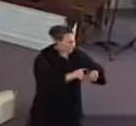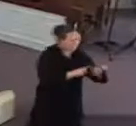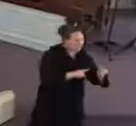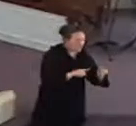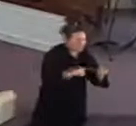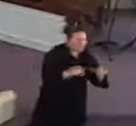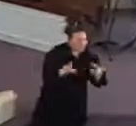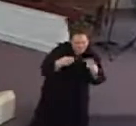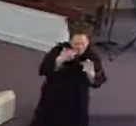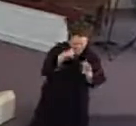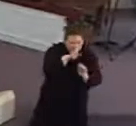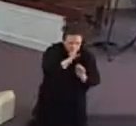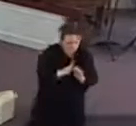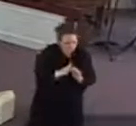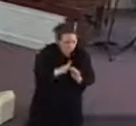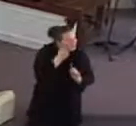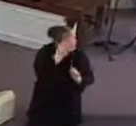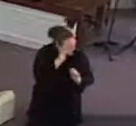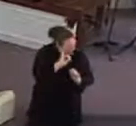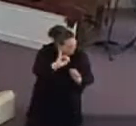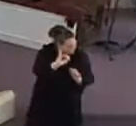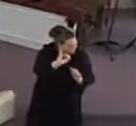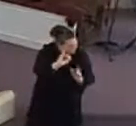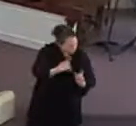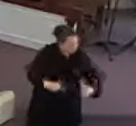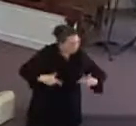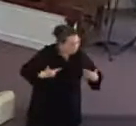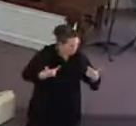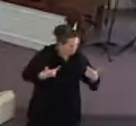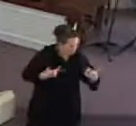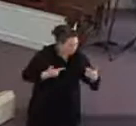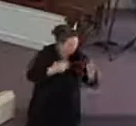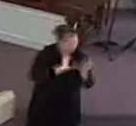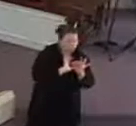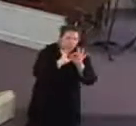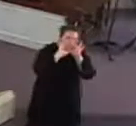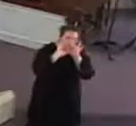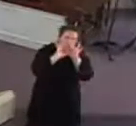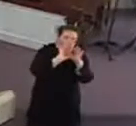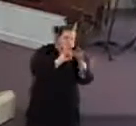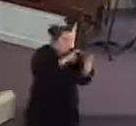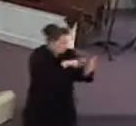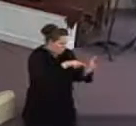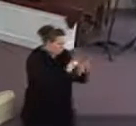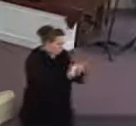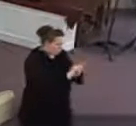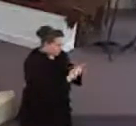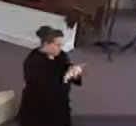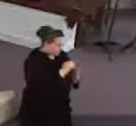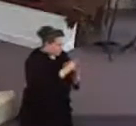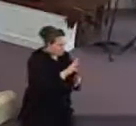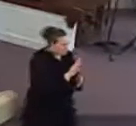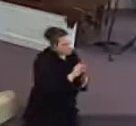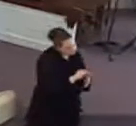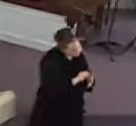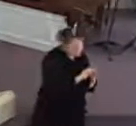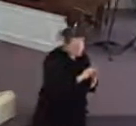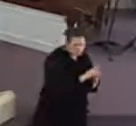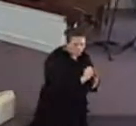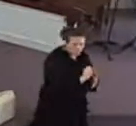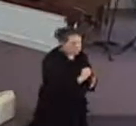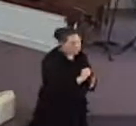life through Jesus Christ our Lord. Amen. And so as we go through the scripture, we read in the book of Numbers and Leviticus and Exodus